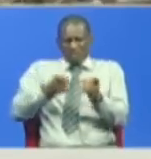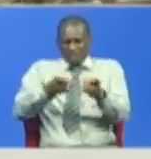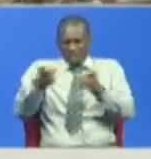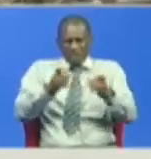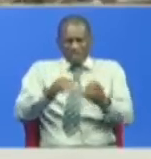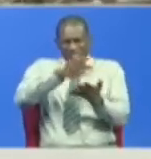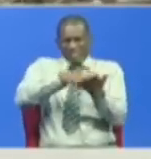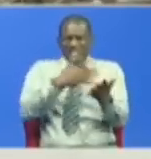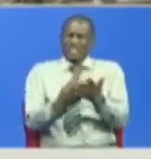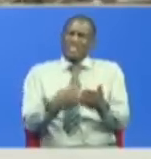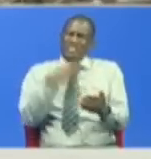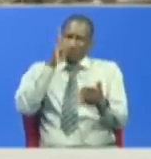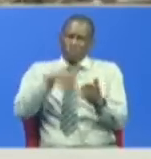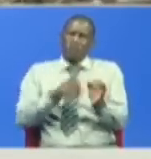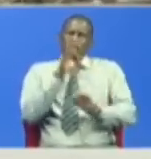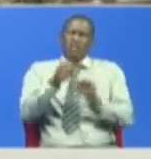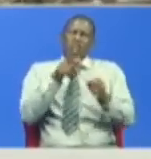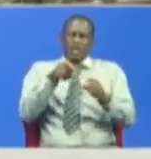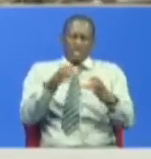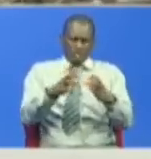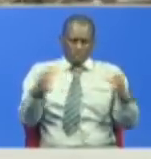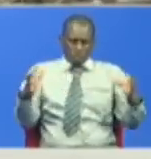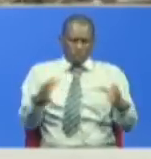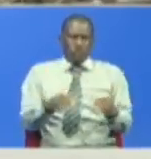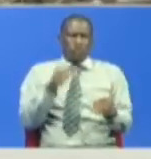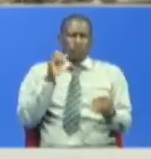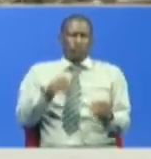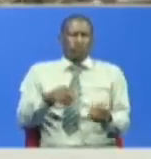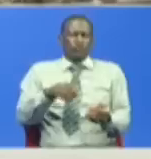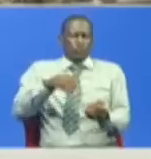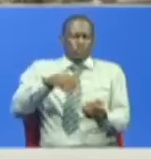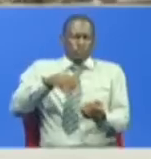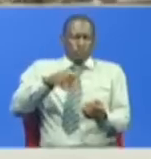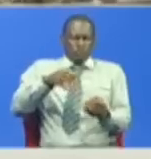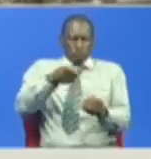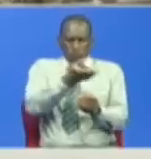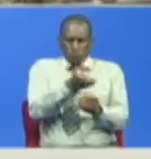in the majority, then you should occupy